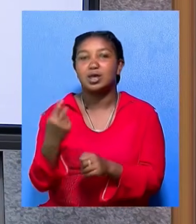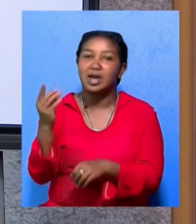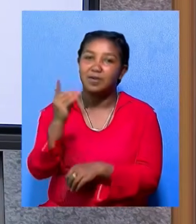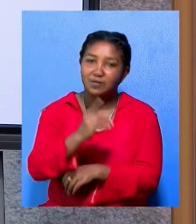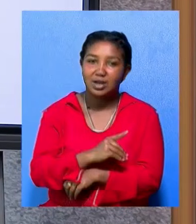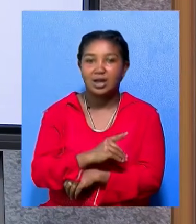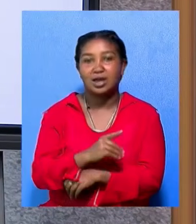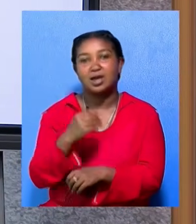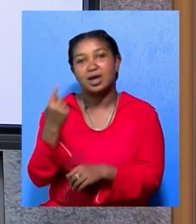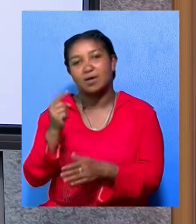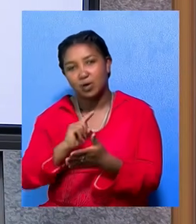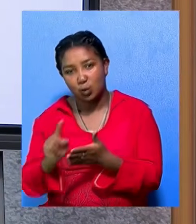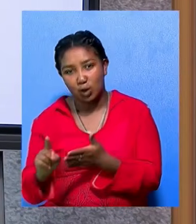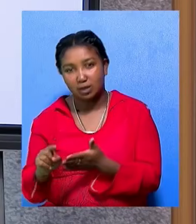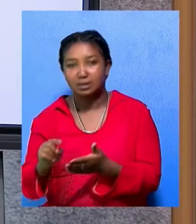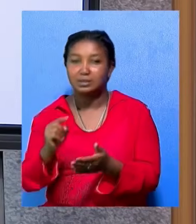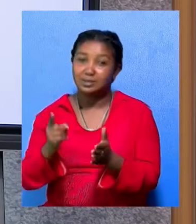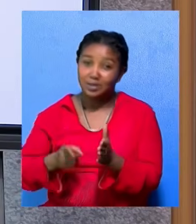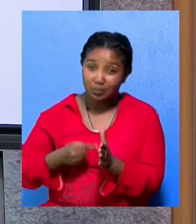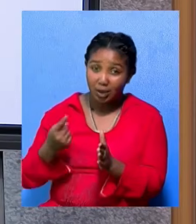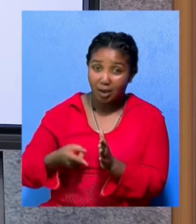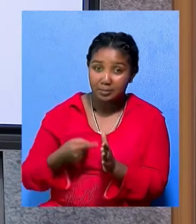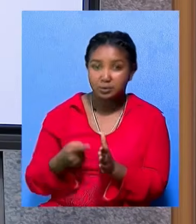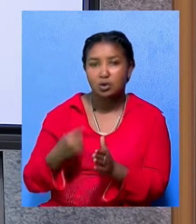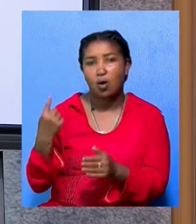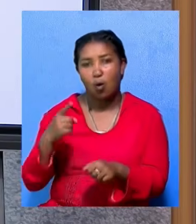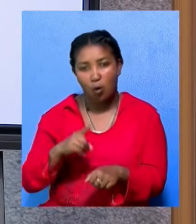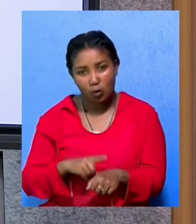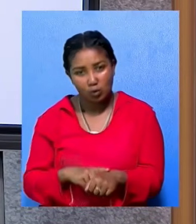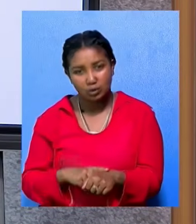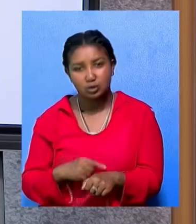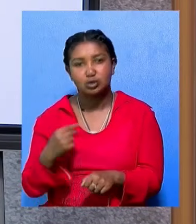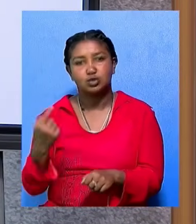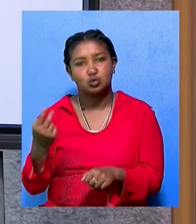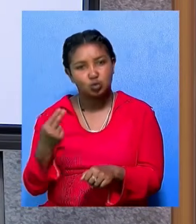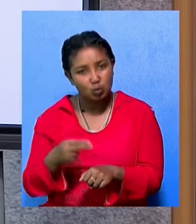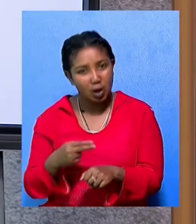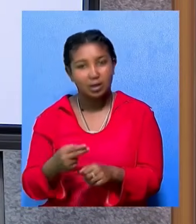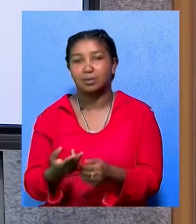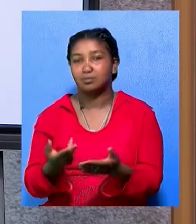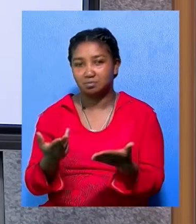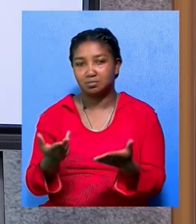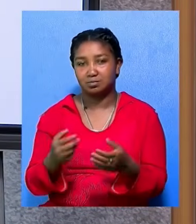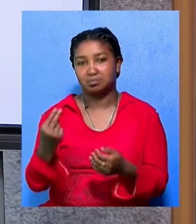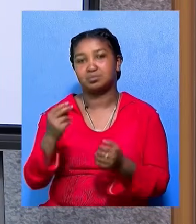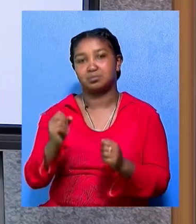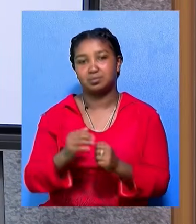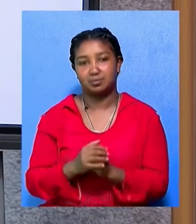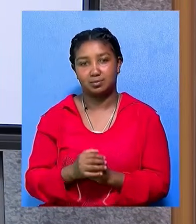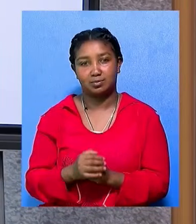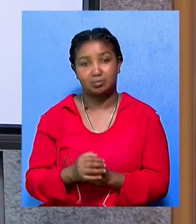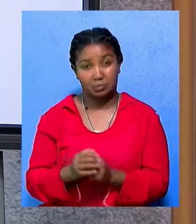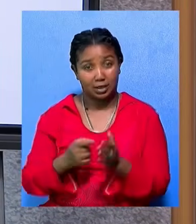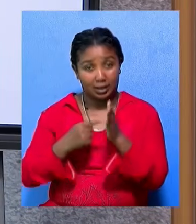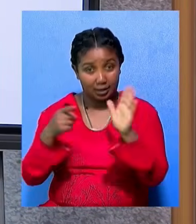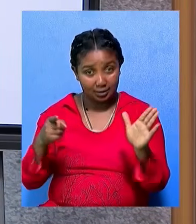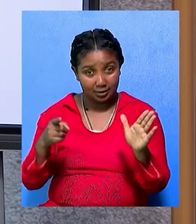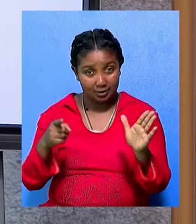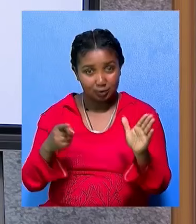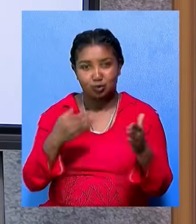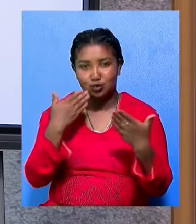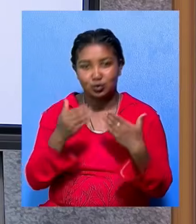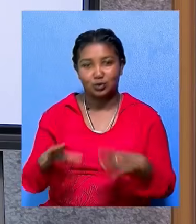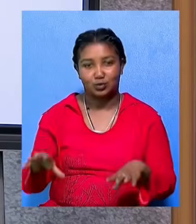day, every week, sometimes, always, usually, and so forth can be used. Is it clear?